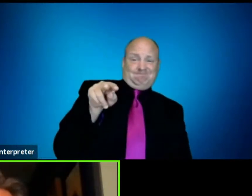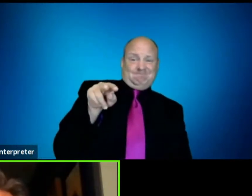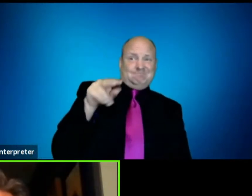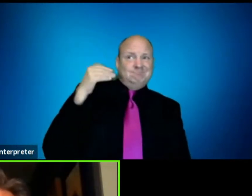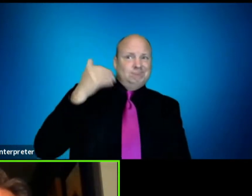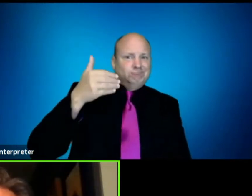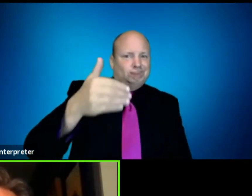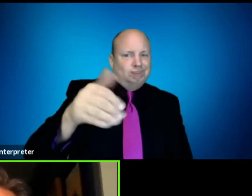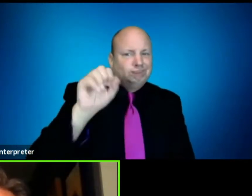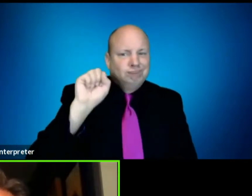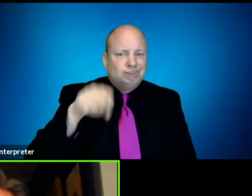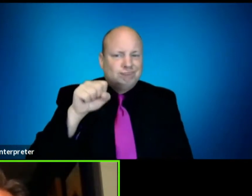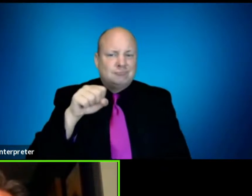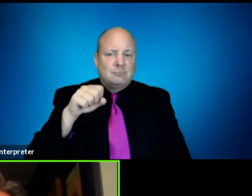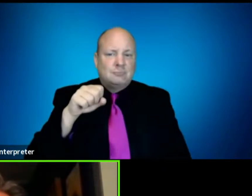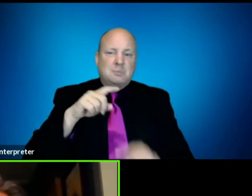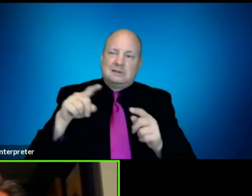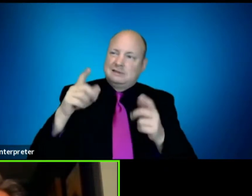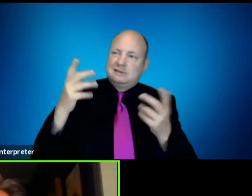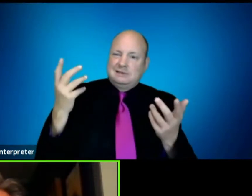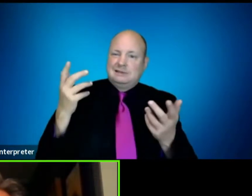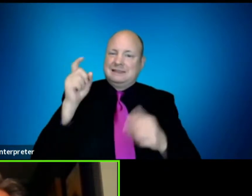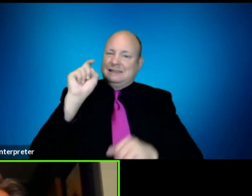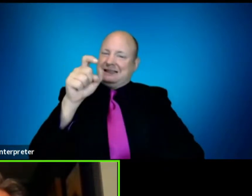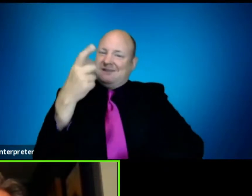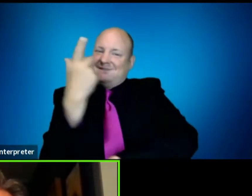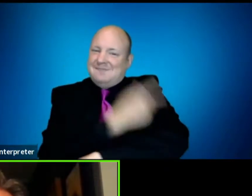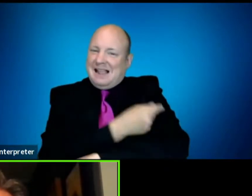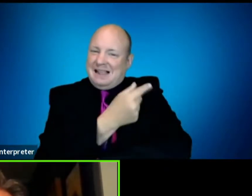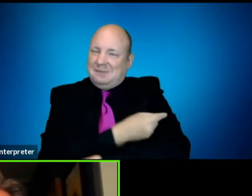And vaccinations are an important part of that.